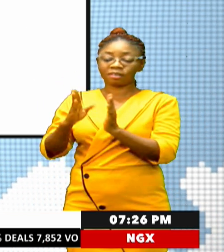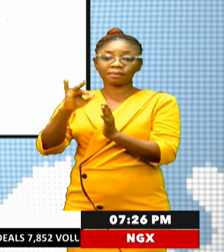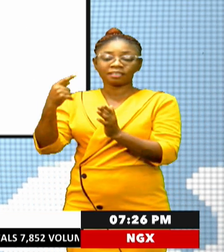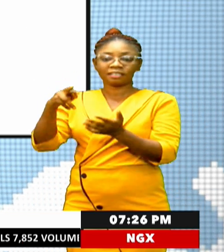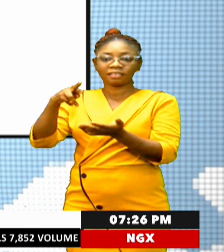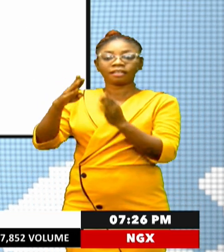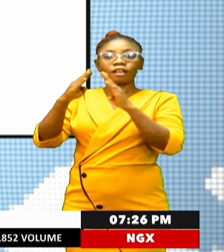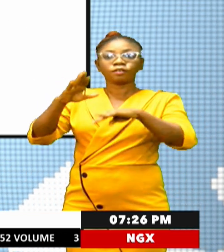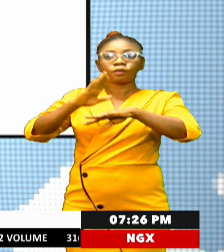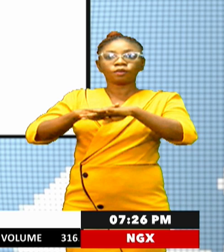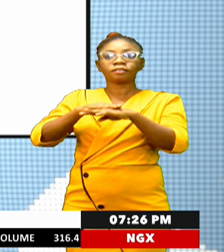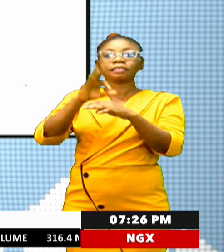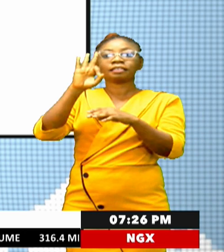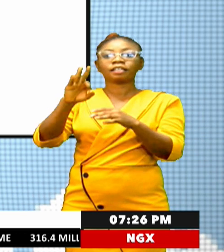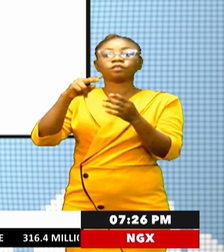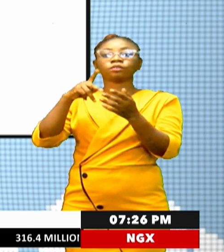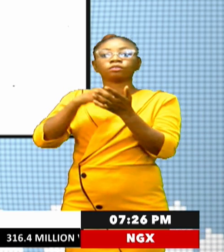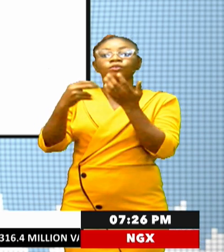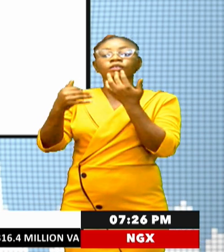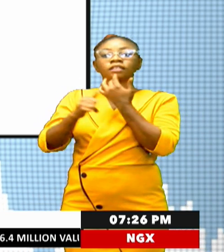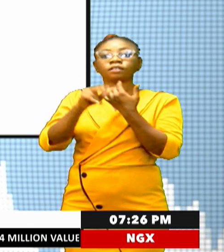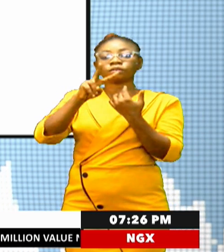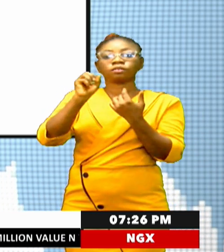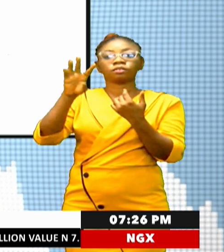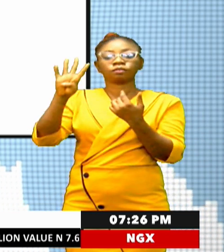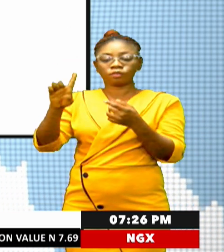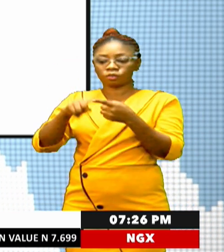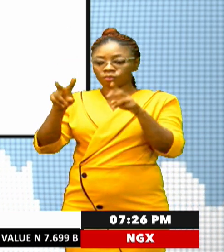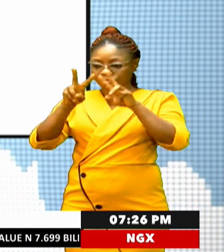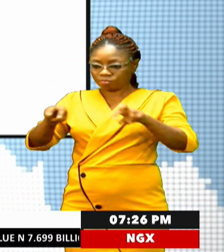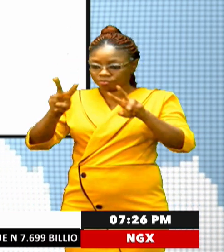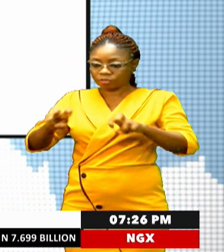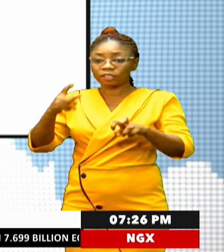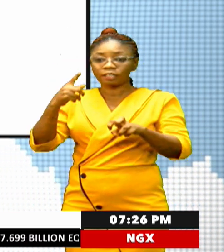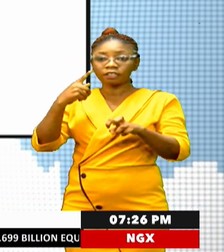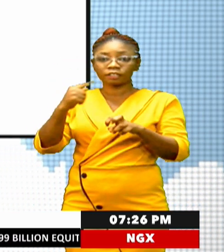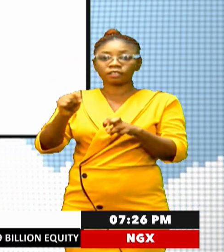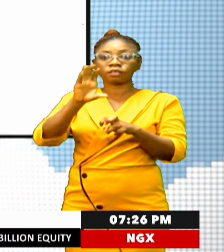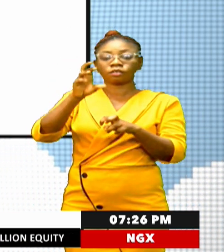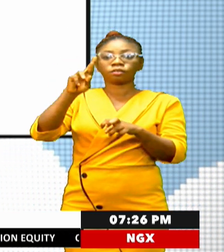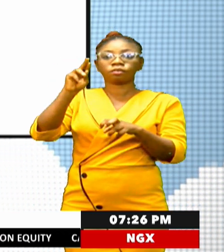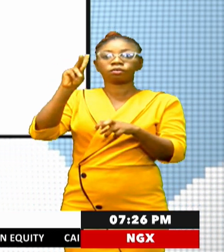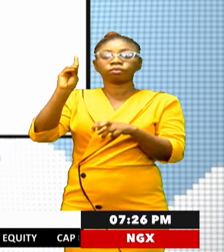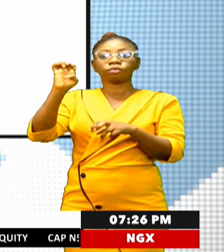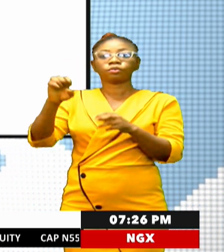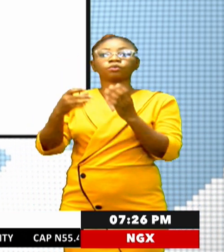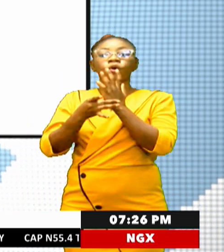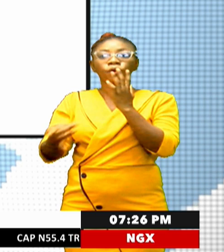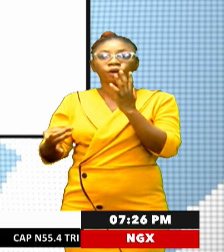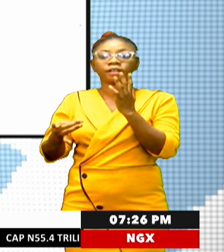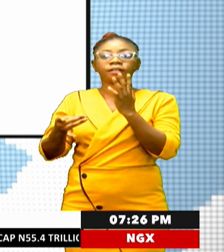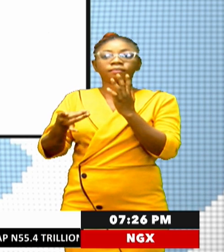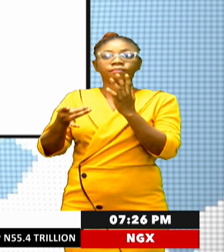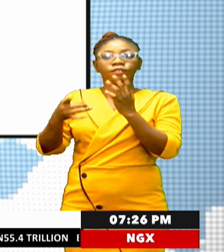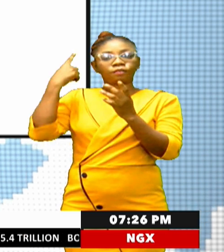of July 2024 was to investigate the non-availability of crude oil for domestic refineries, the resurgence of fuel